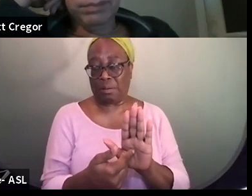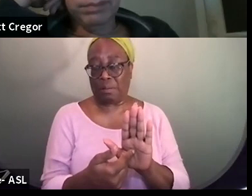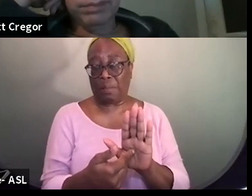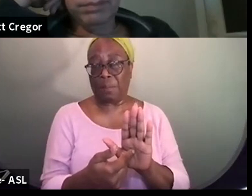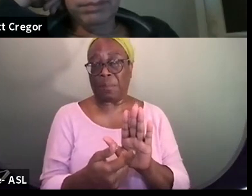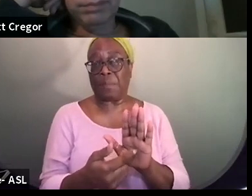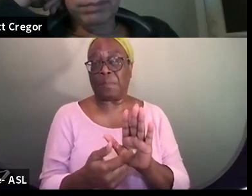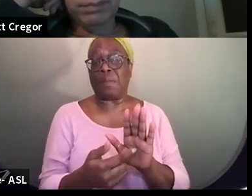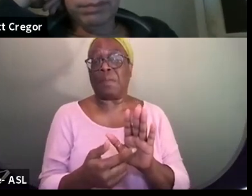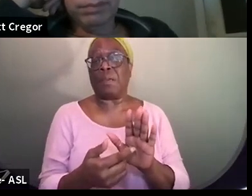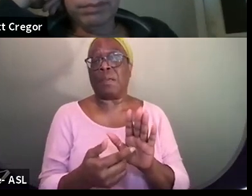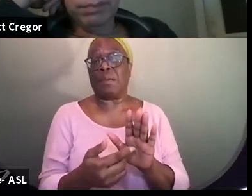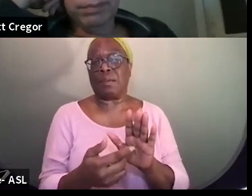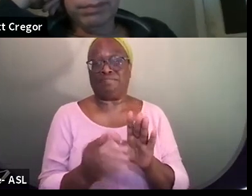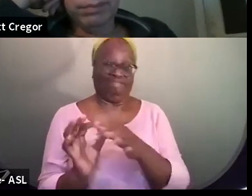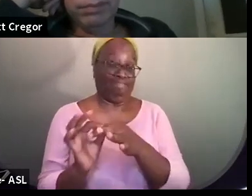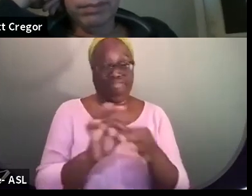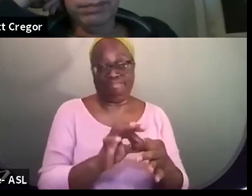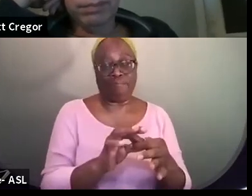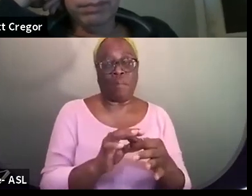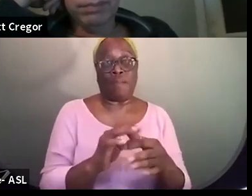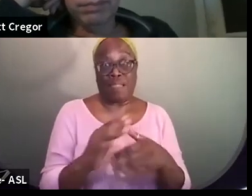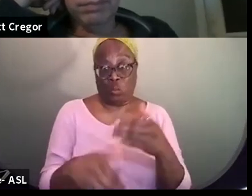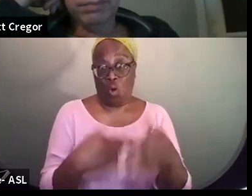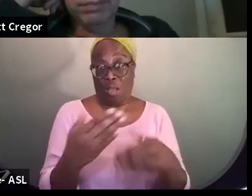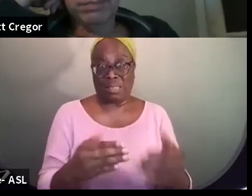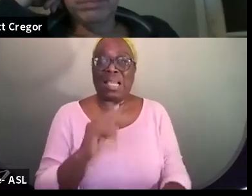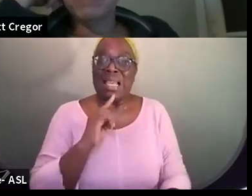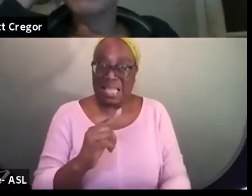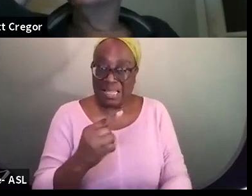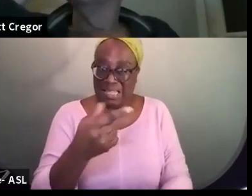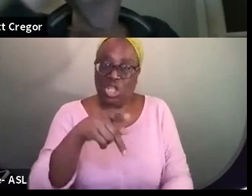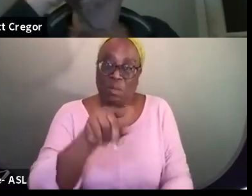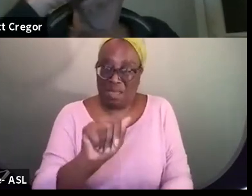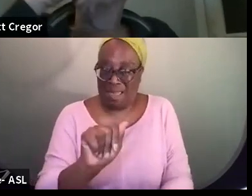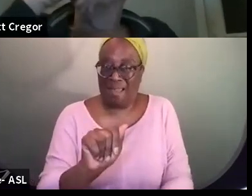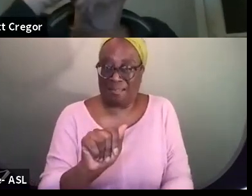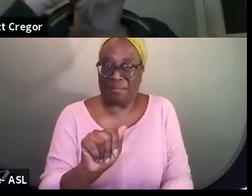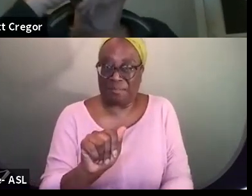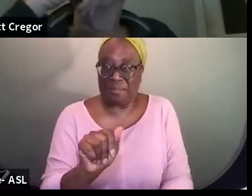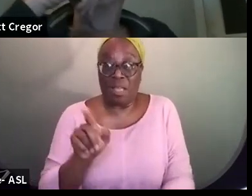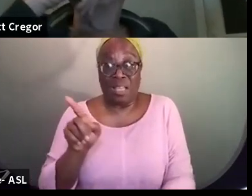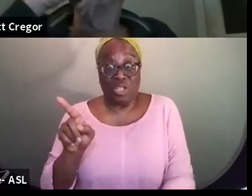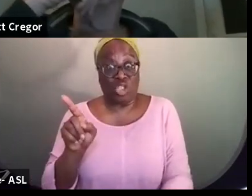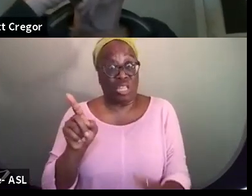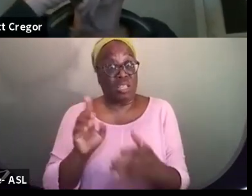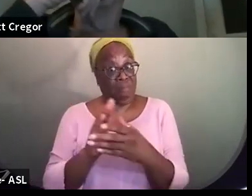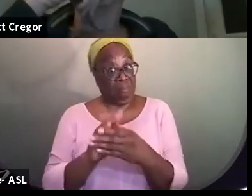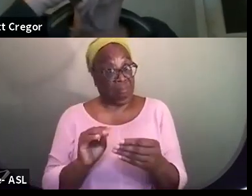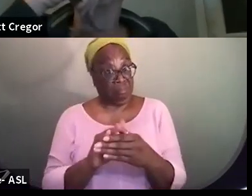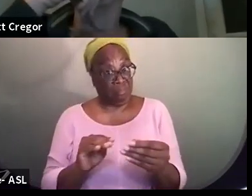processes really is the GPA. And she shared with us that the